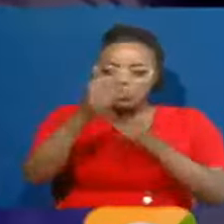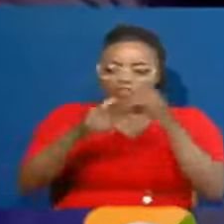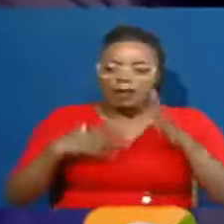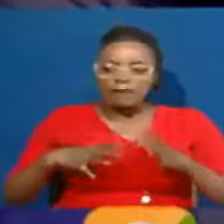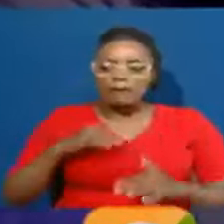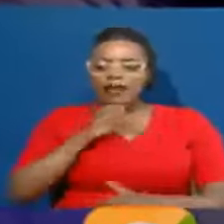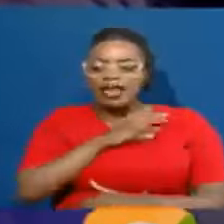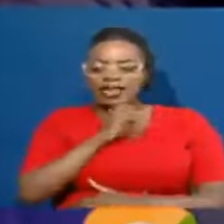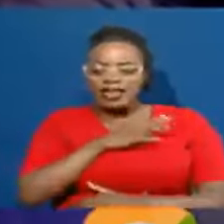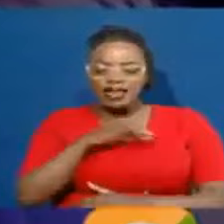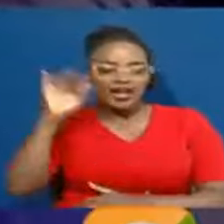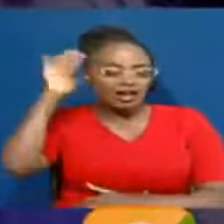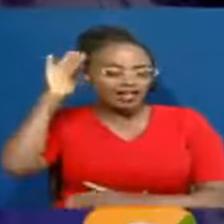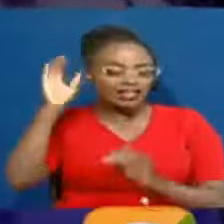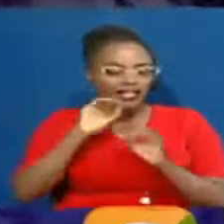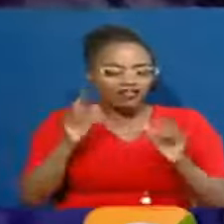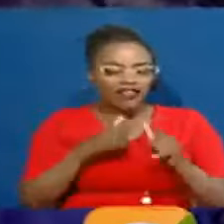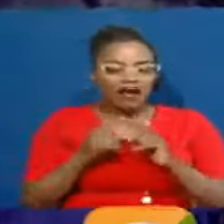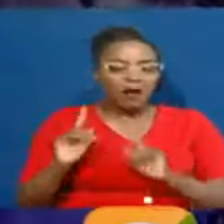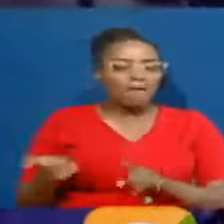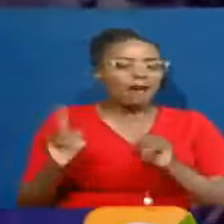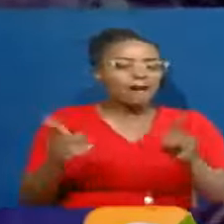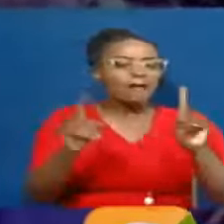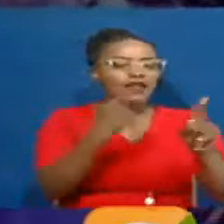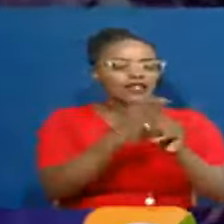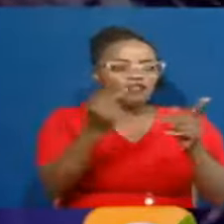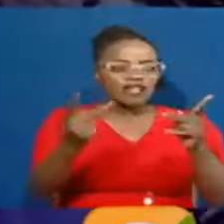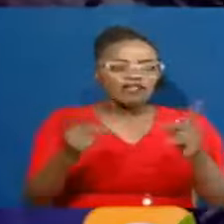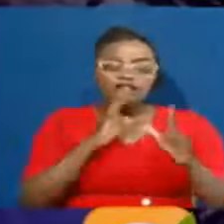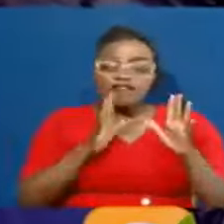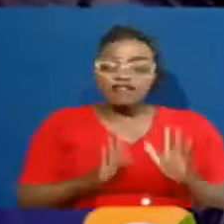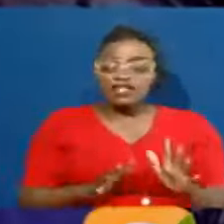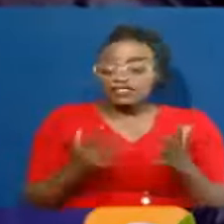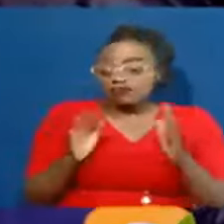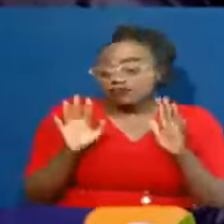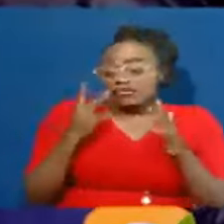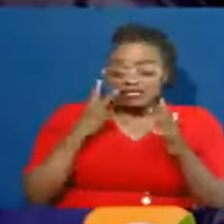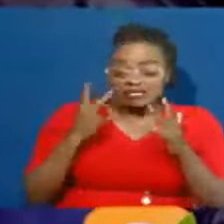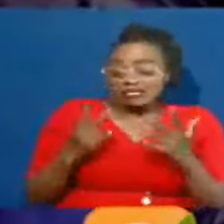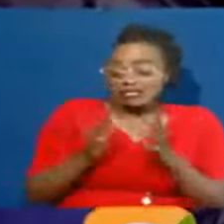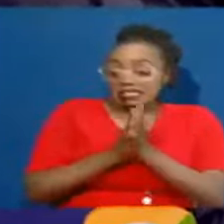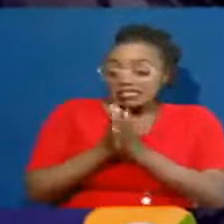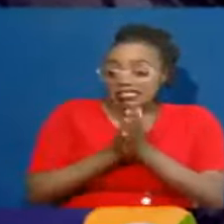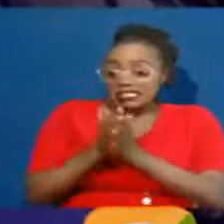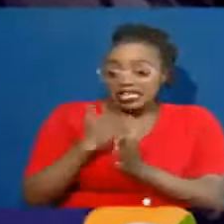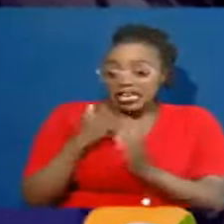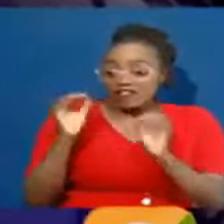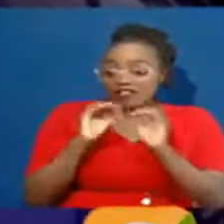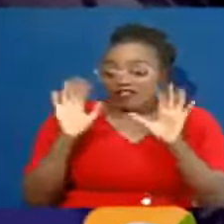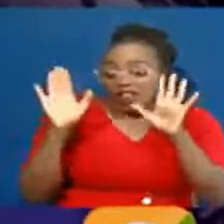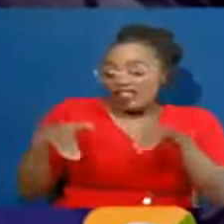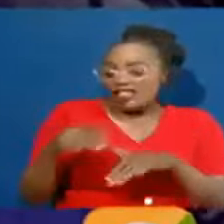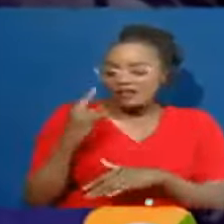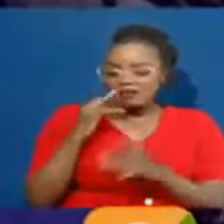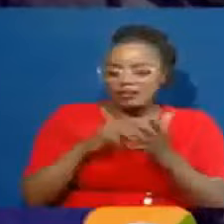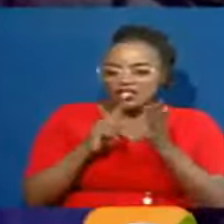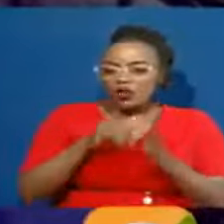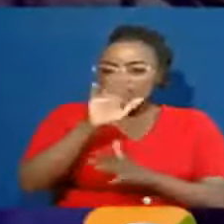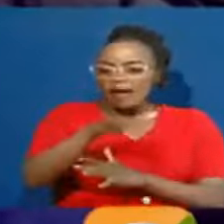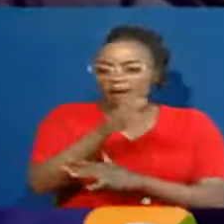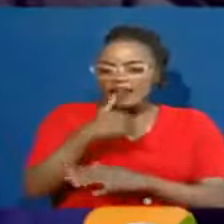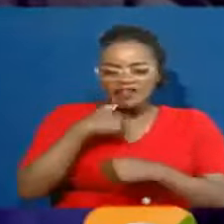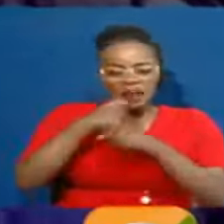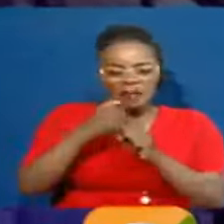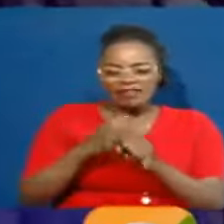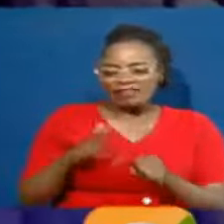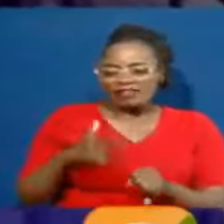making noise. They were not listening to him. They were moving up and down. And the speakers looked like he was not interested anyway. So this Parliament has let us